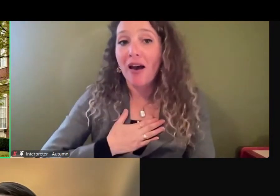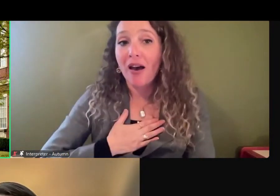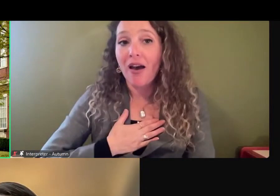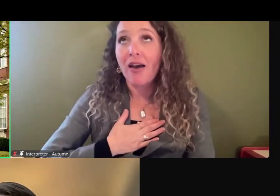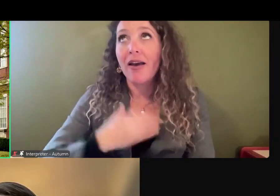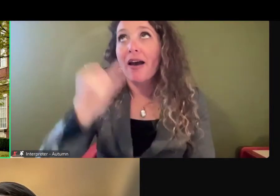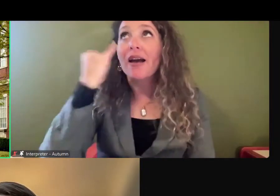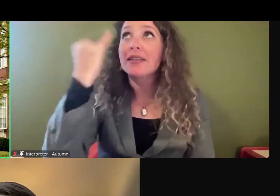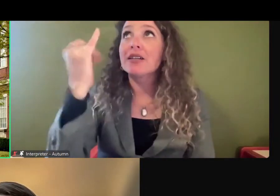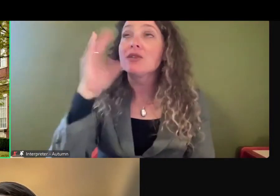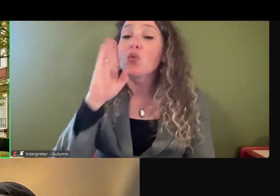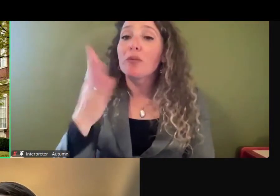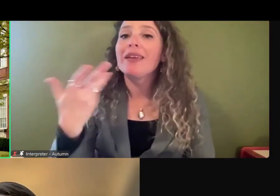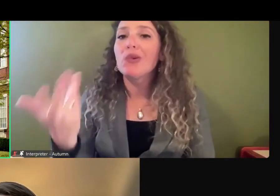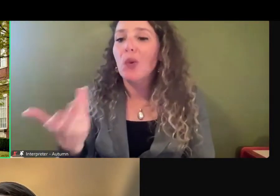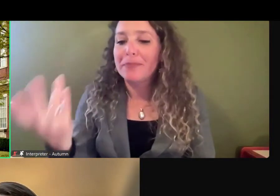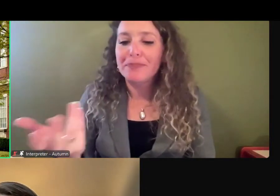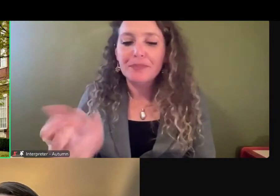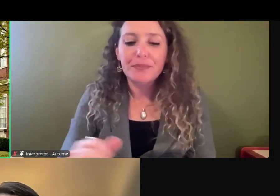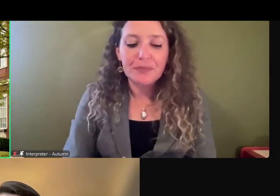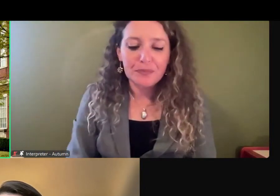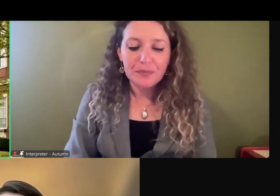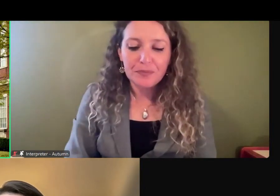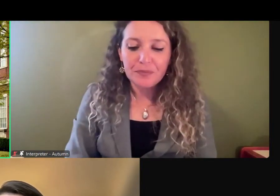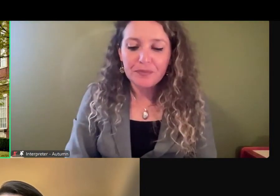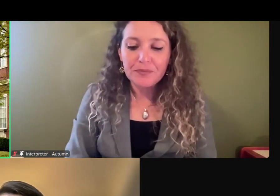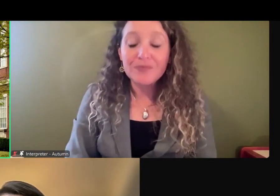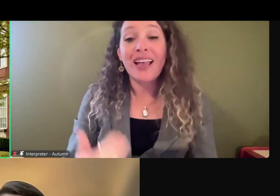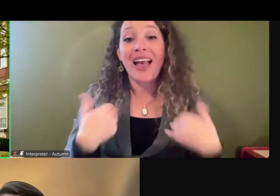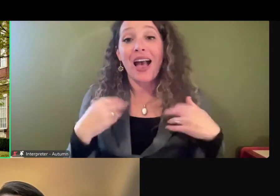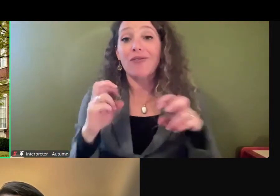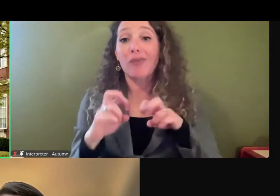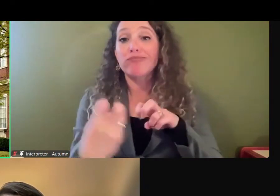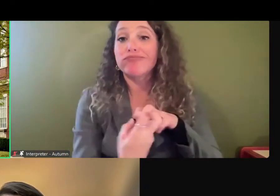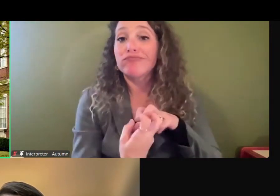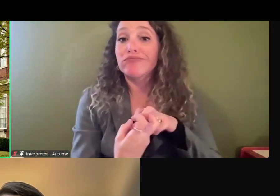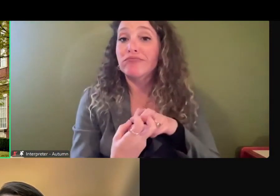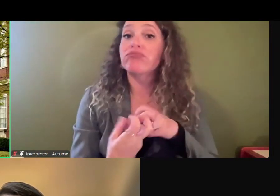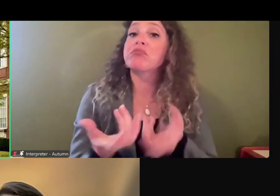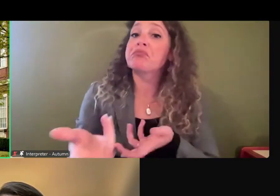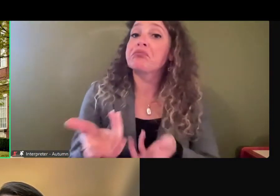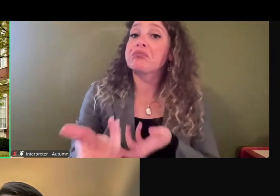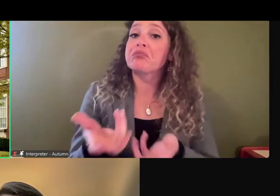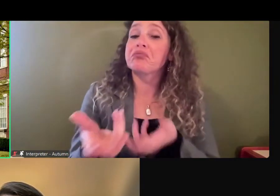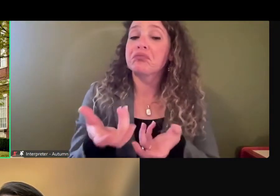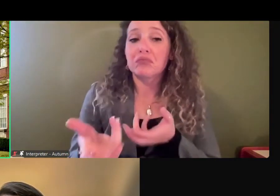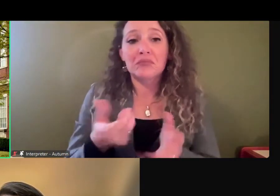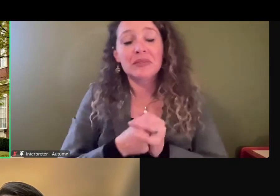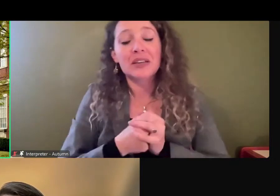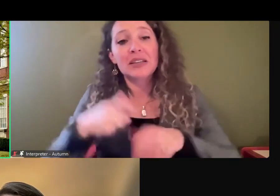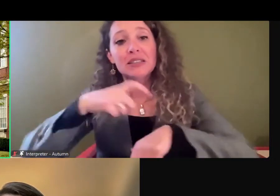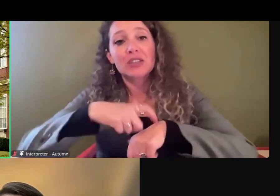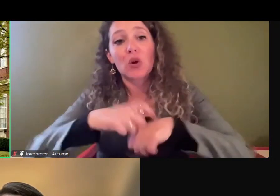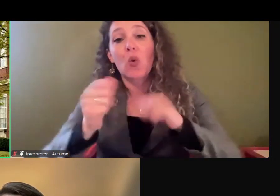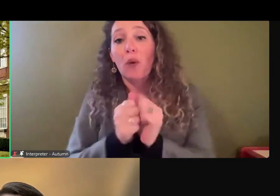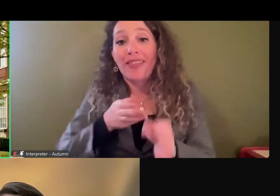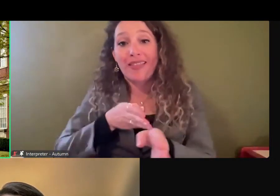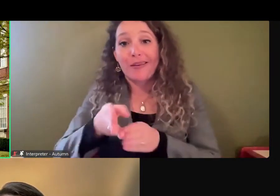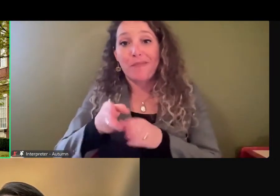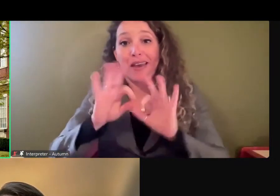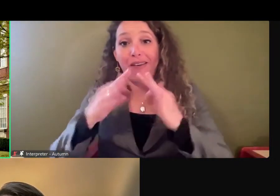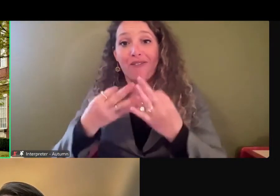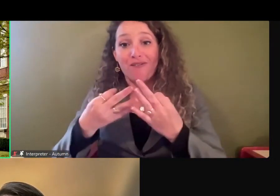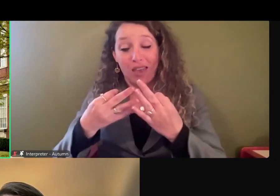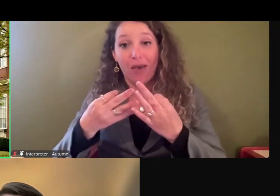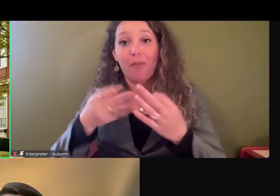would be to have a consultation session with a main family caregiver as well as